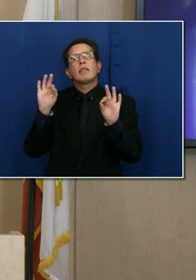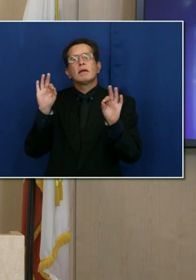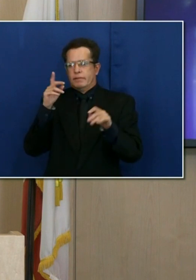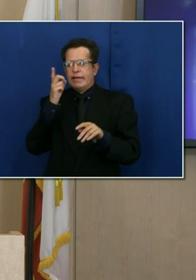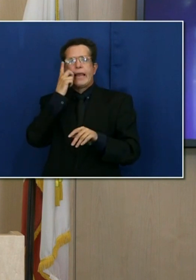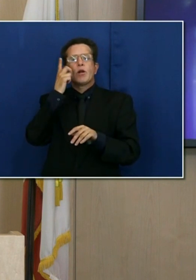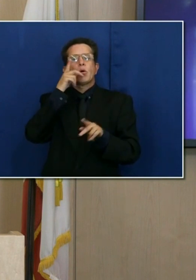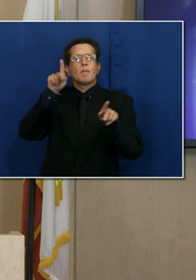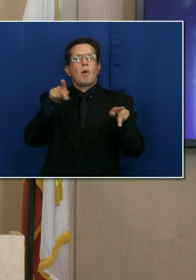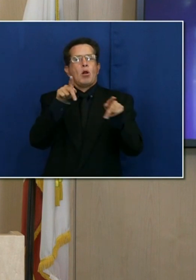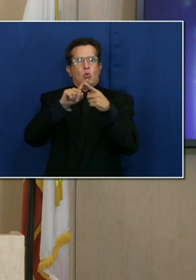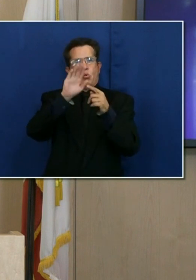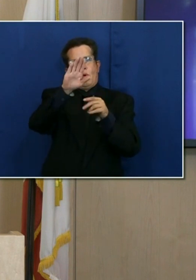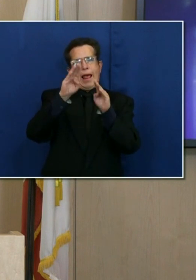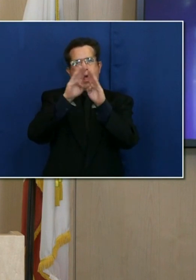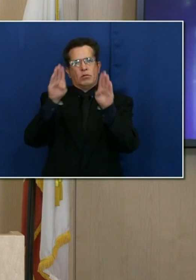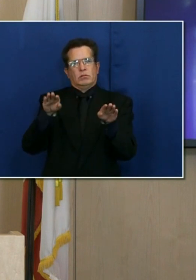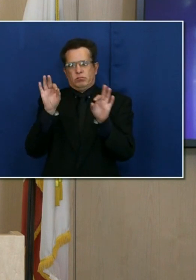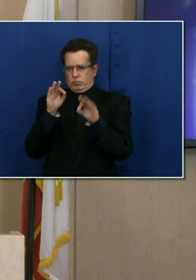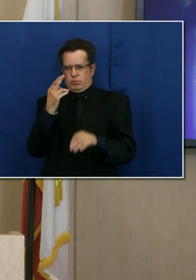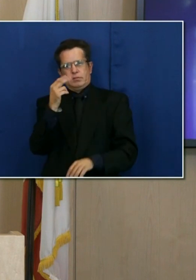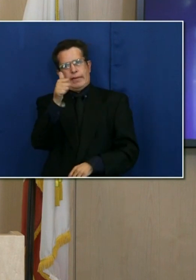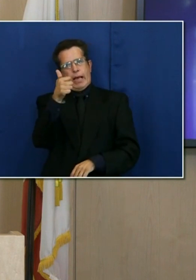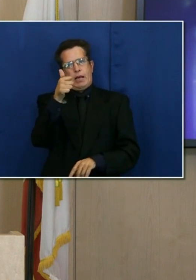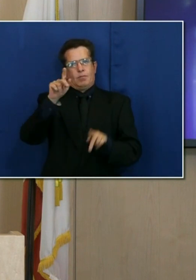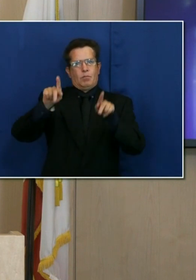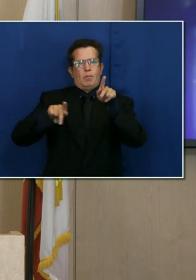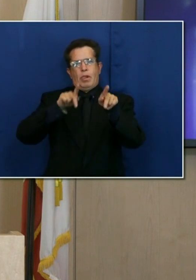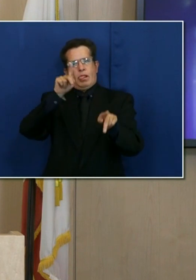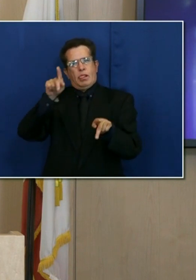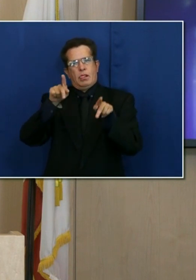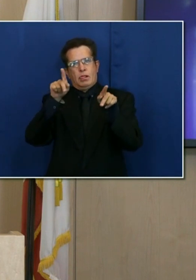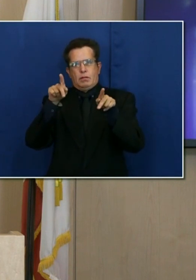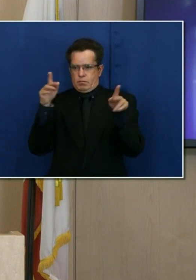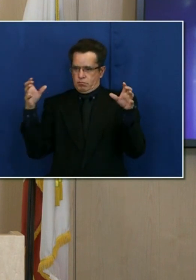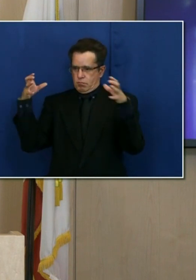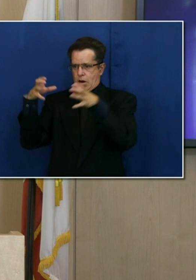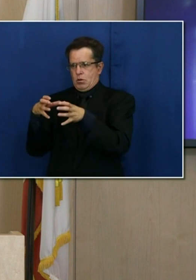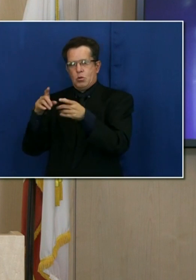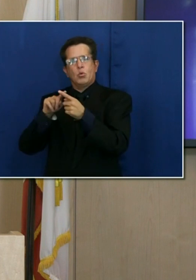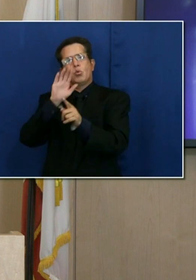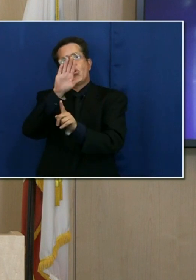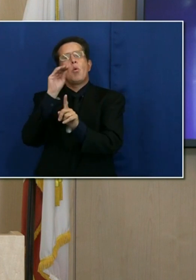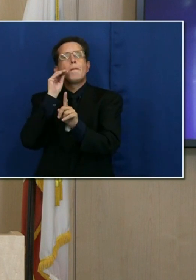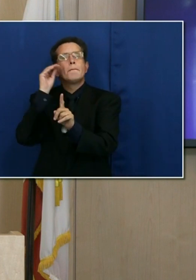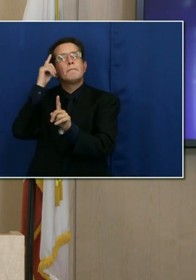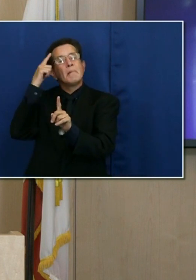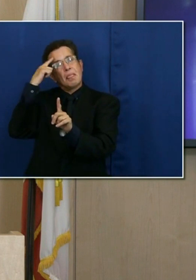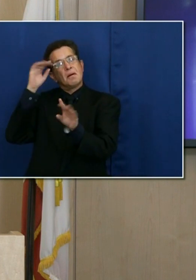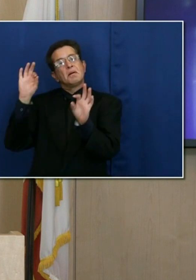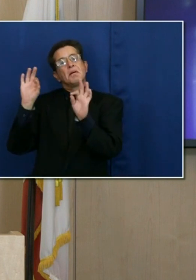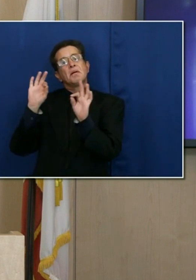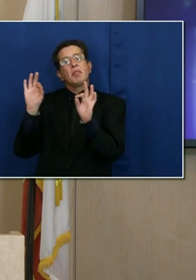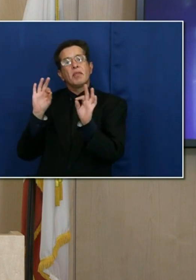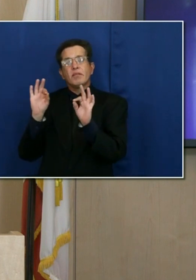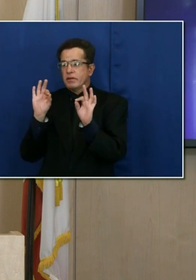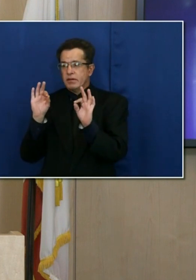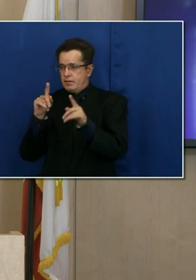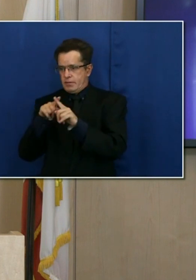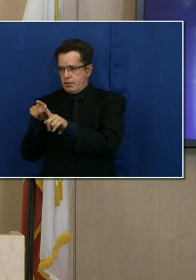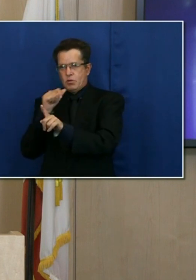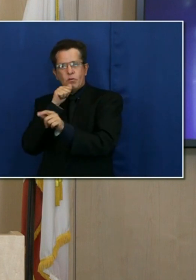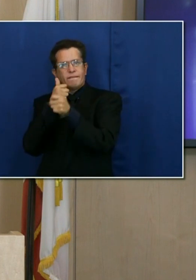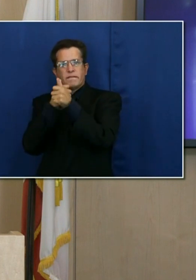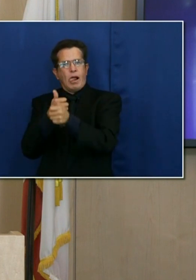dinner party at your house with only 10 or 12 people, and they're all adults, if they are in fact not doing the things that we've